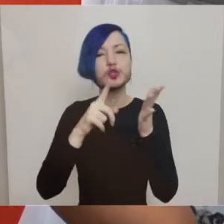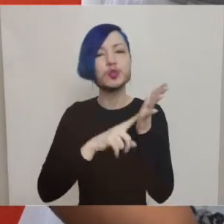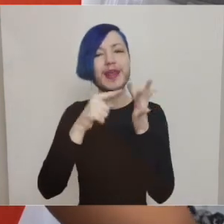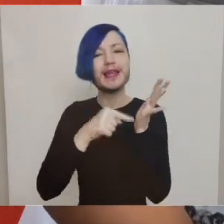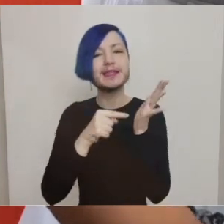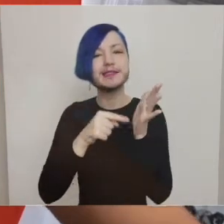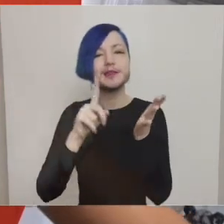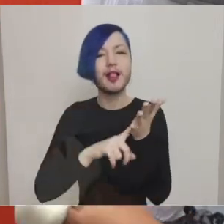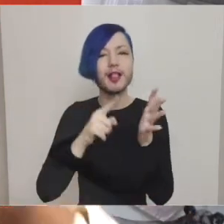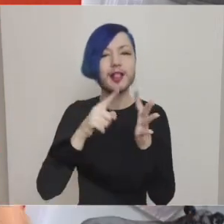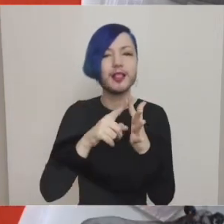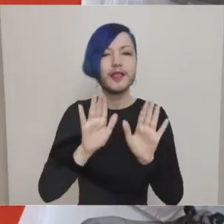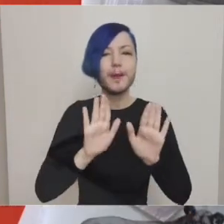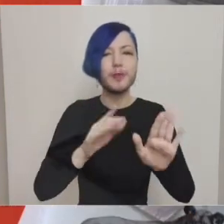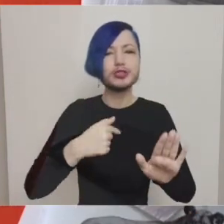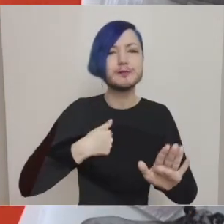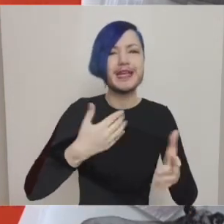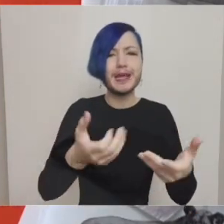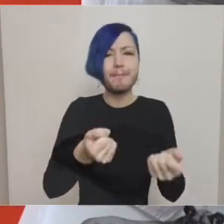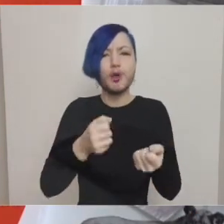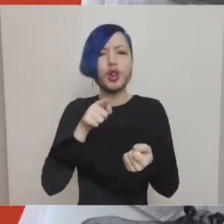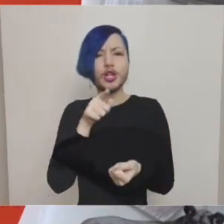Doolittle of the push me, pull you.